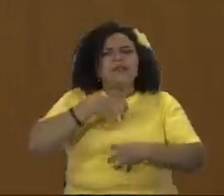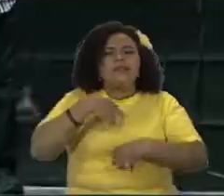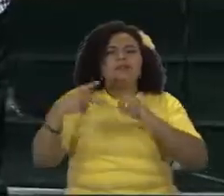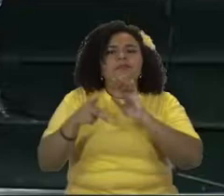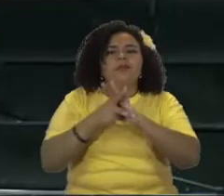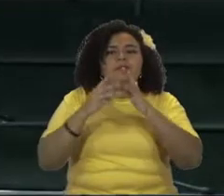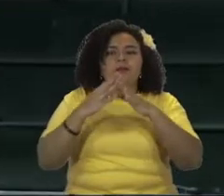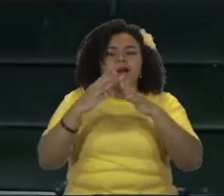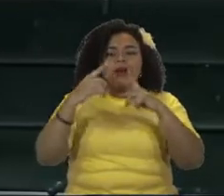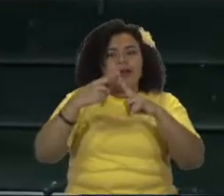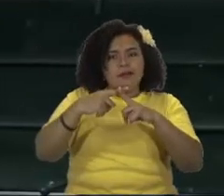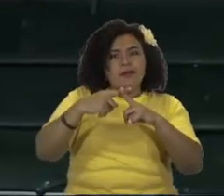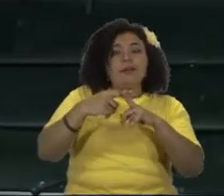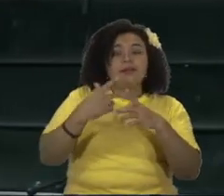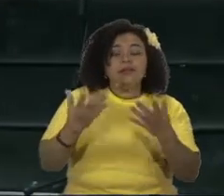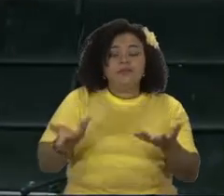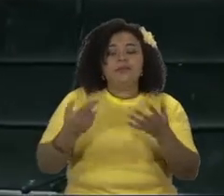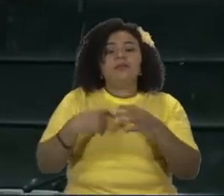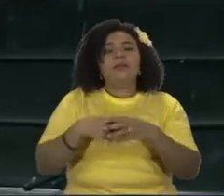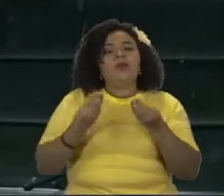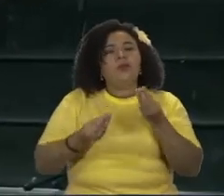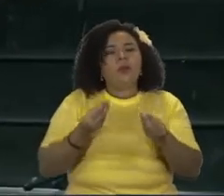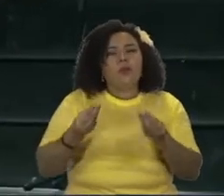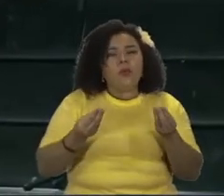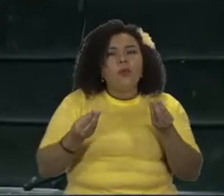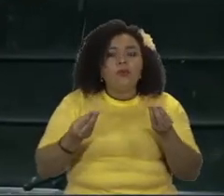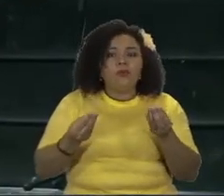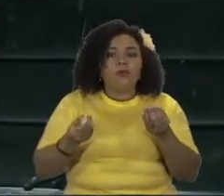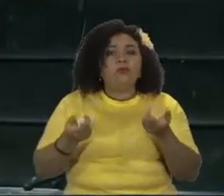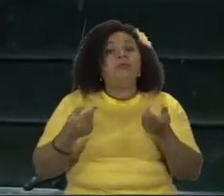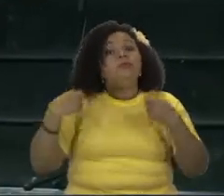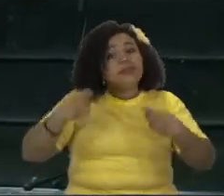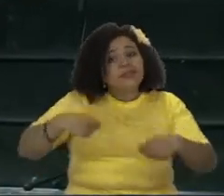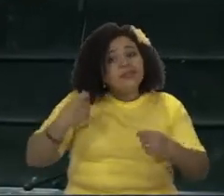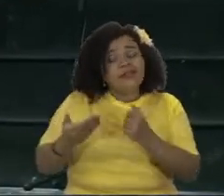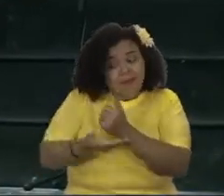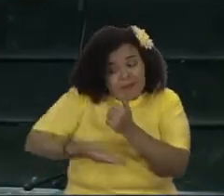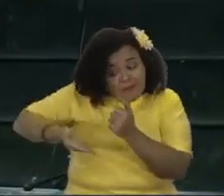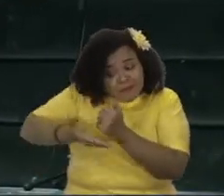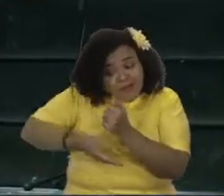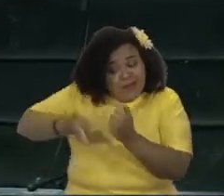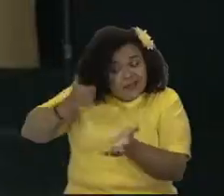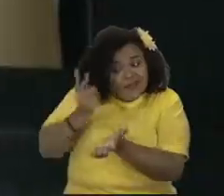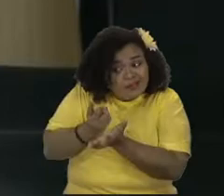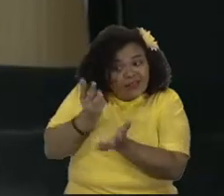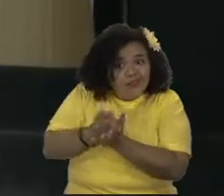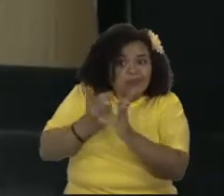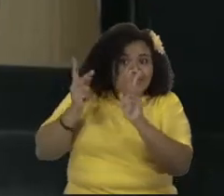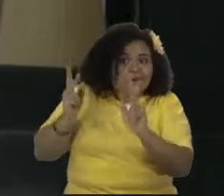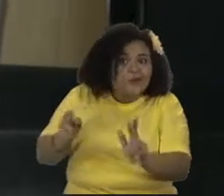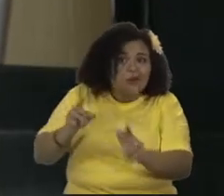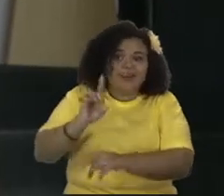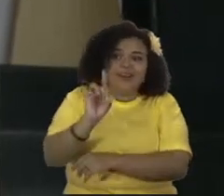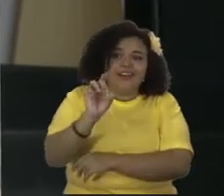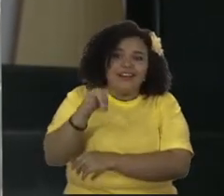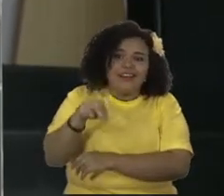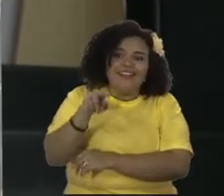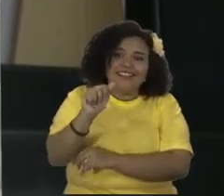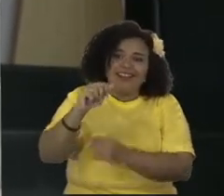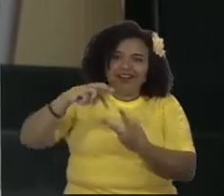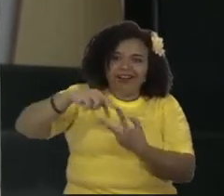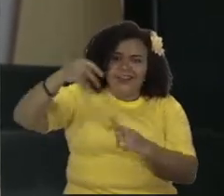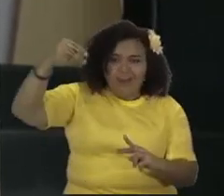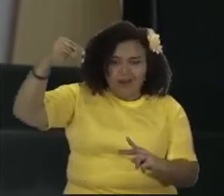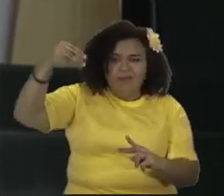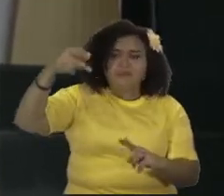that God gave us to be, is to keep our DNA and do not change. Once in a while,